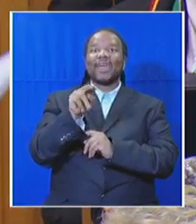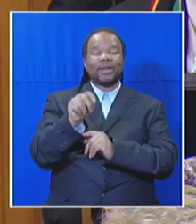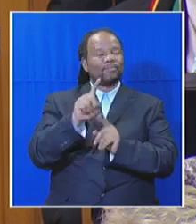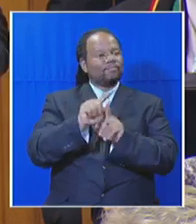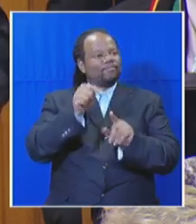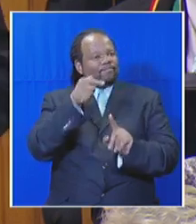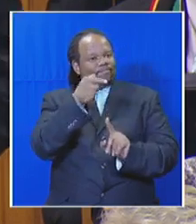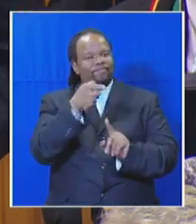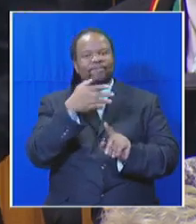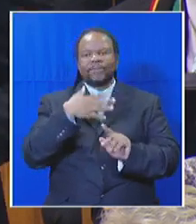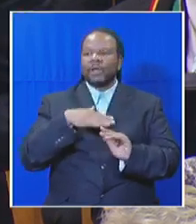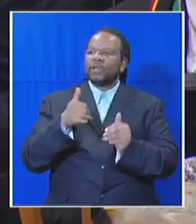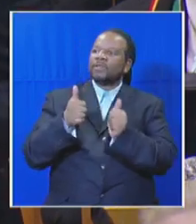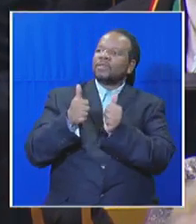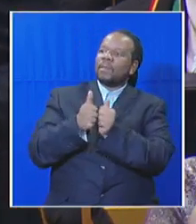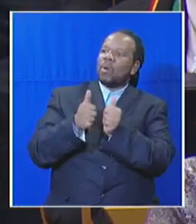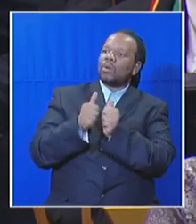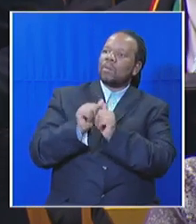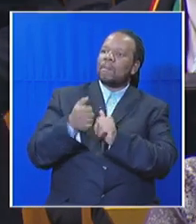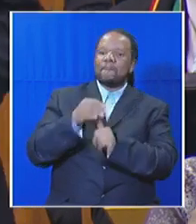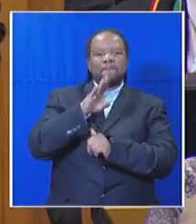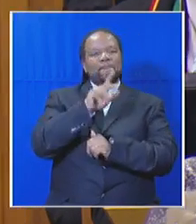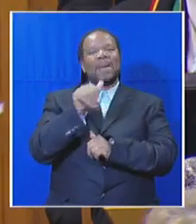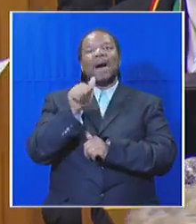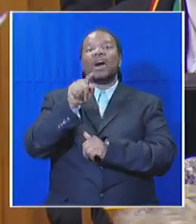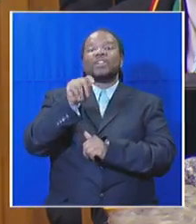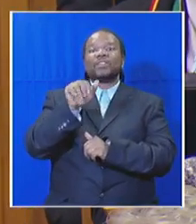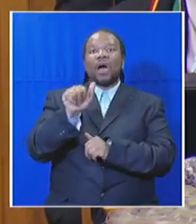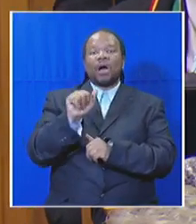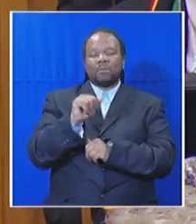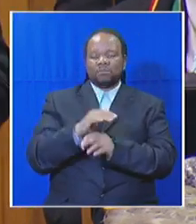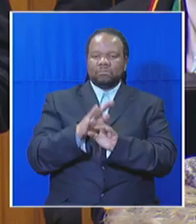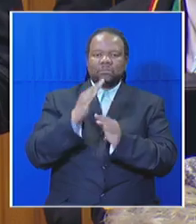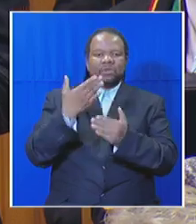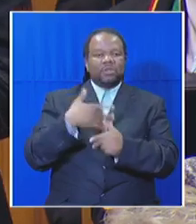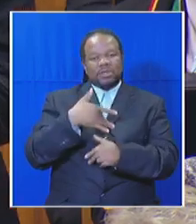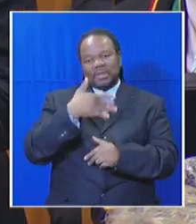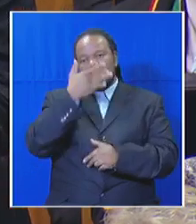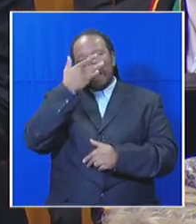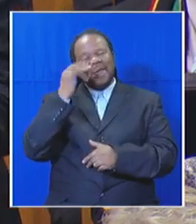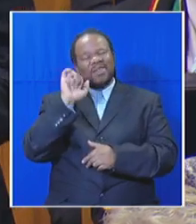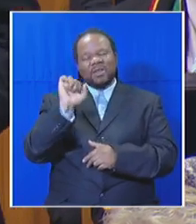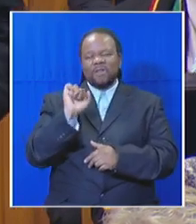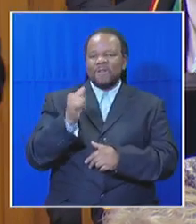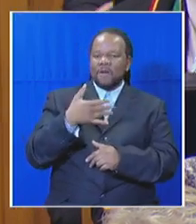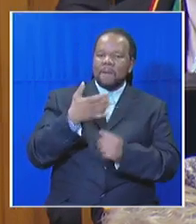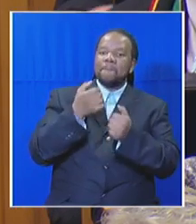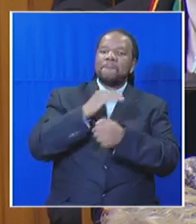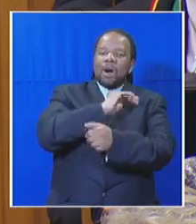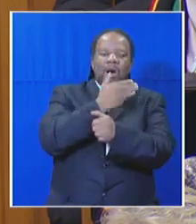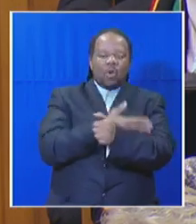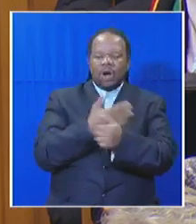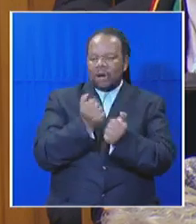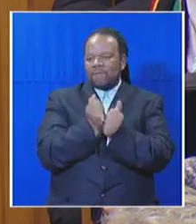supports Sepp Blatter. He loves power, he hates freedom, and he thrives on corruption. And that is